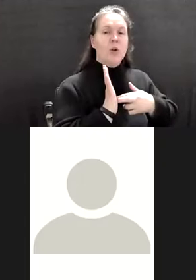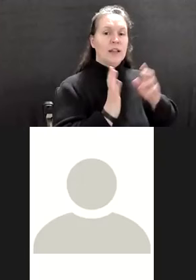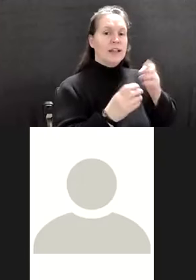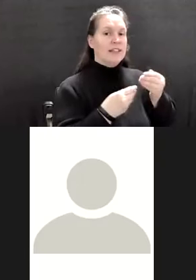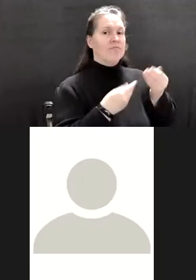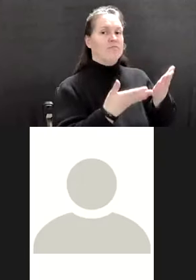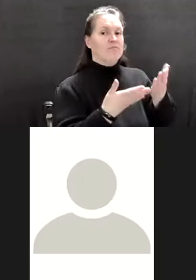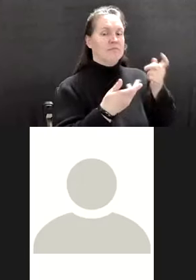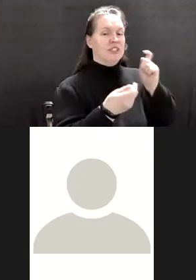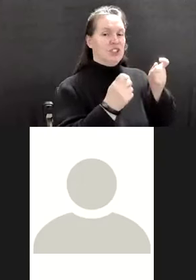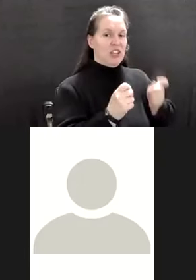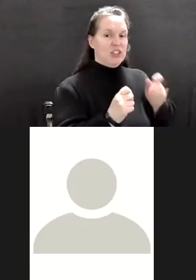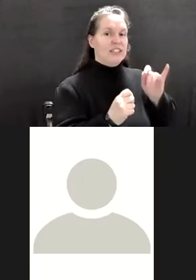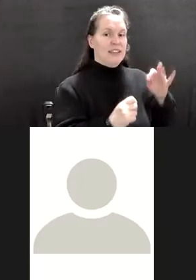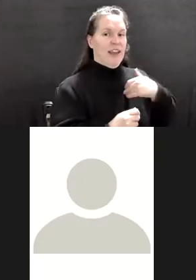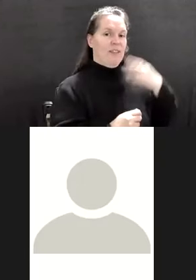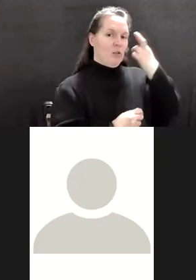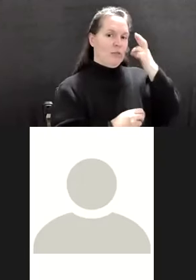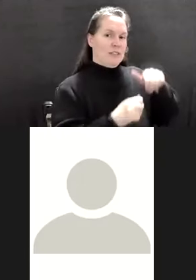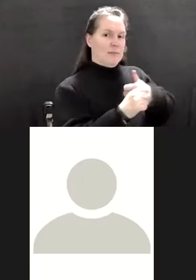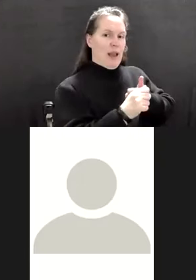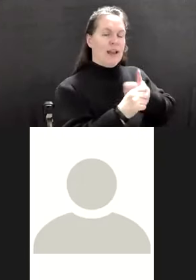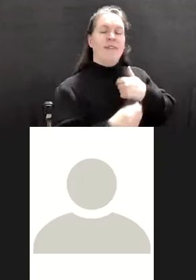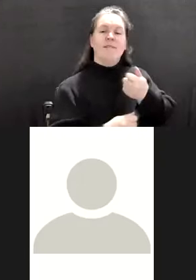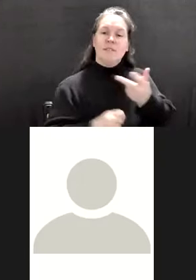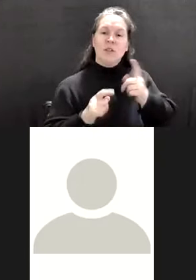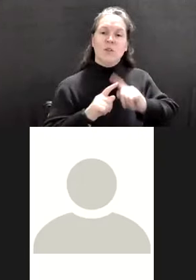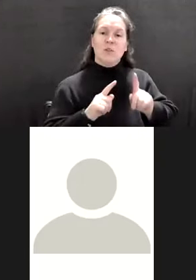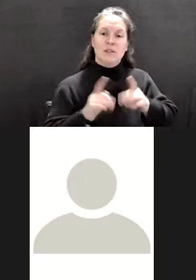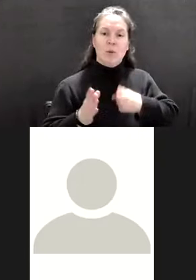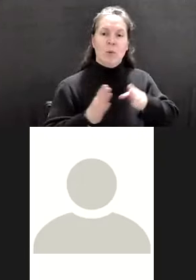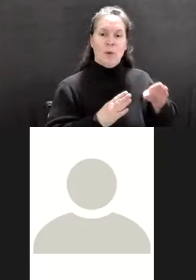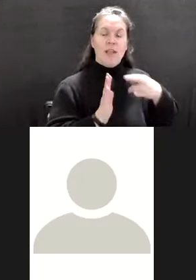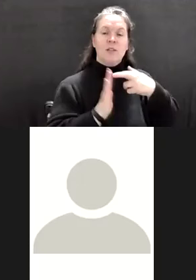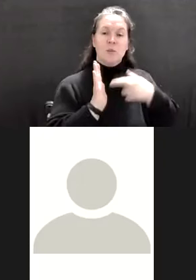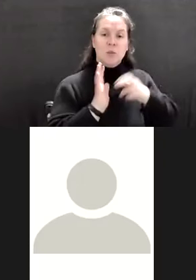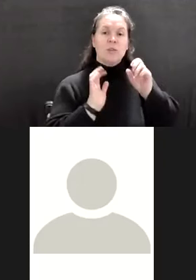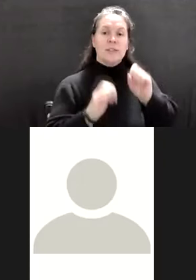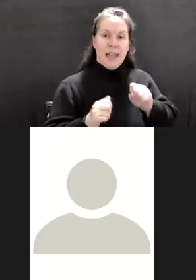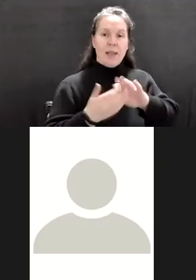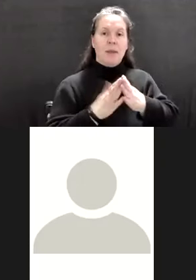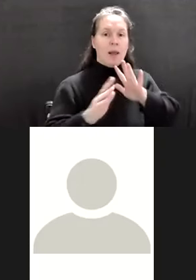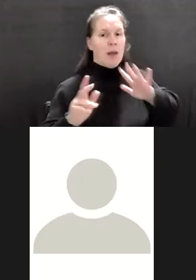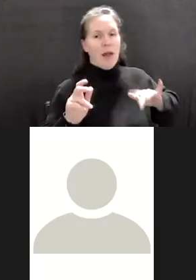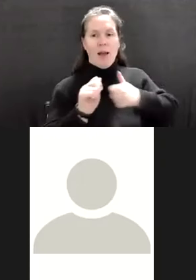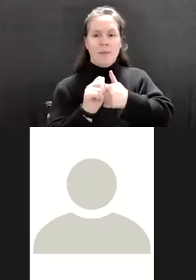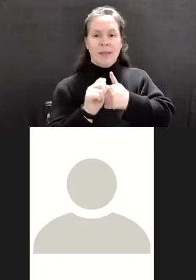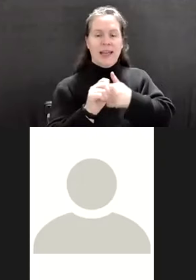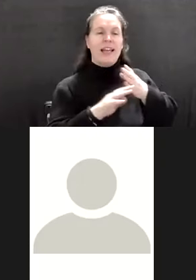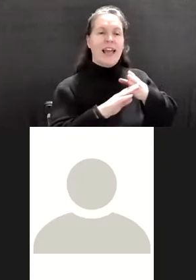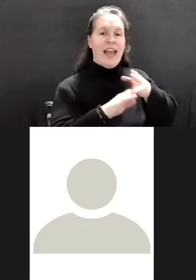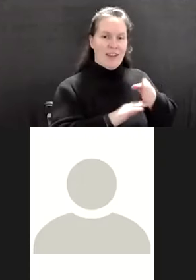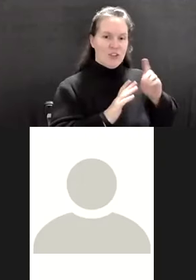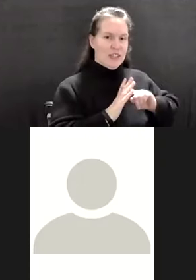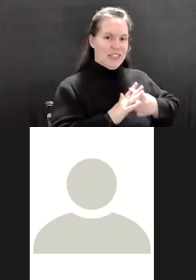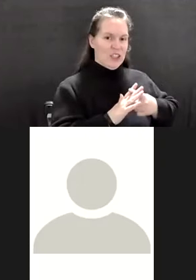there's a reason to do so. So there's a few different ways that rules can be updated after this rulemaking is concluded.